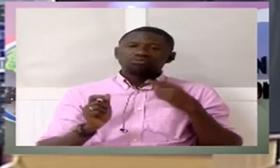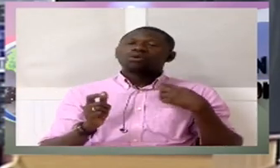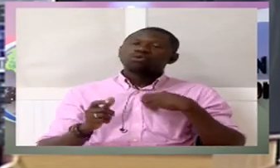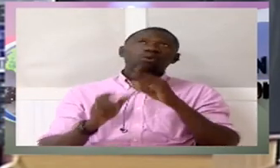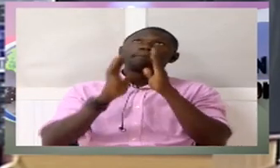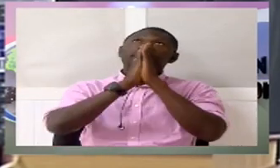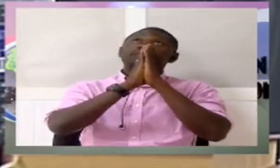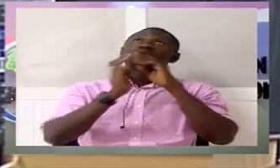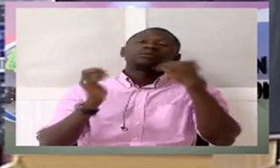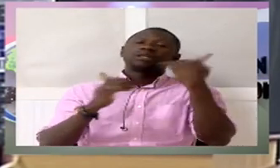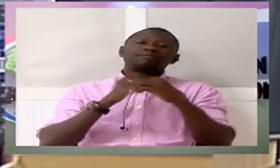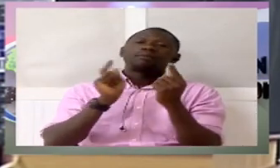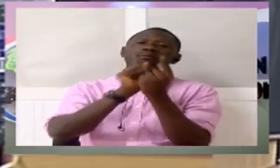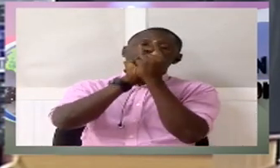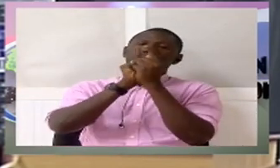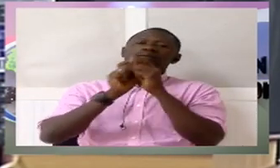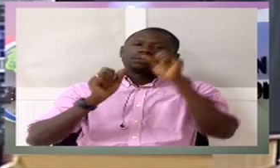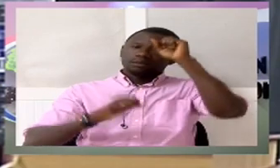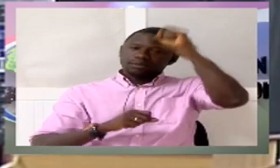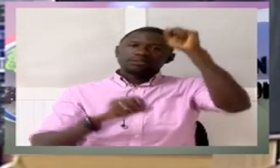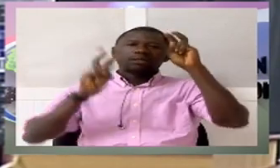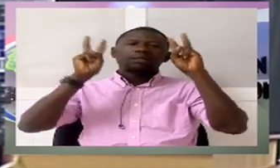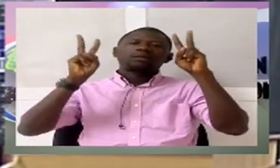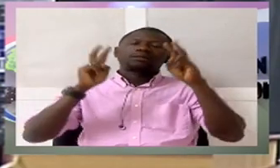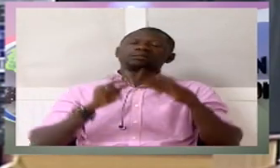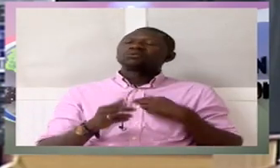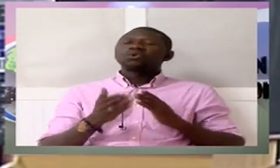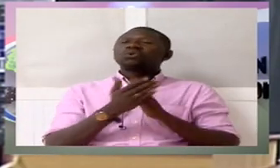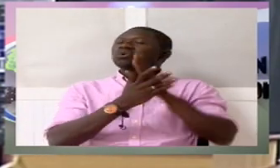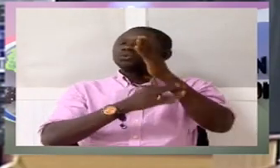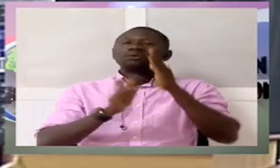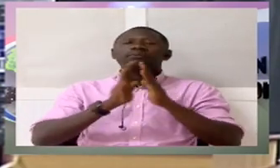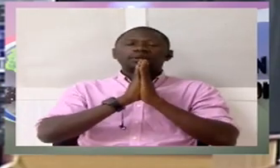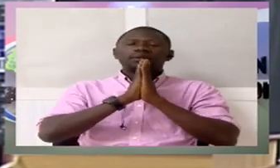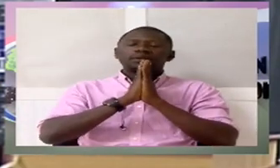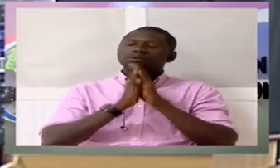meet him. That was a continuous prayer which I